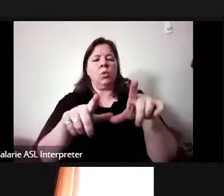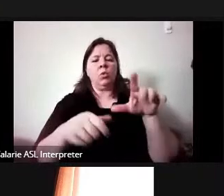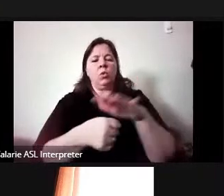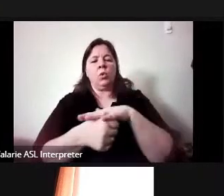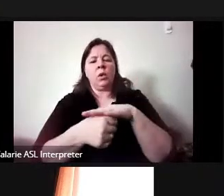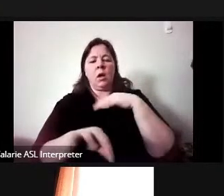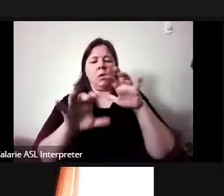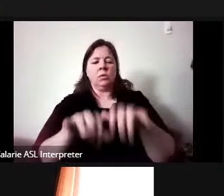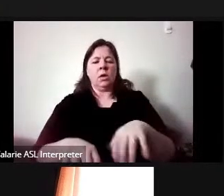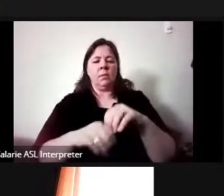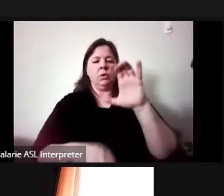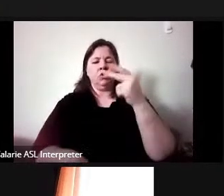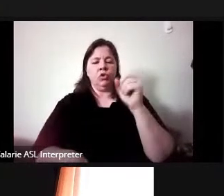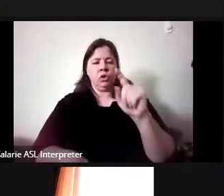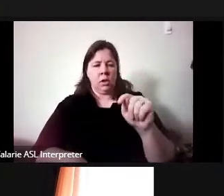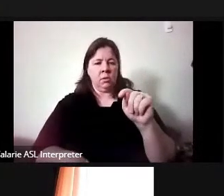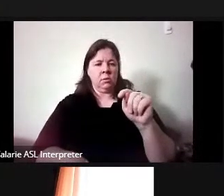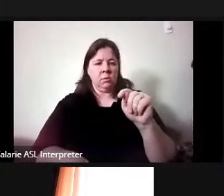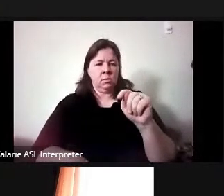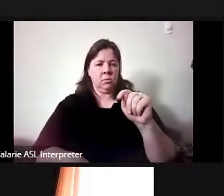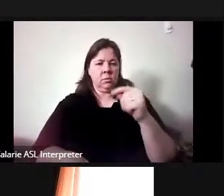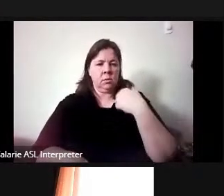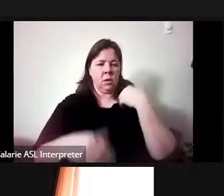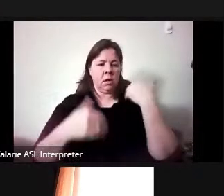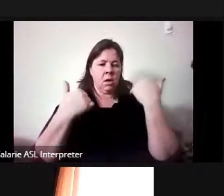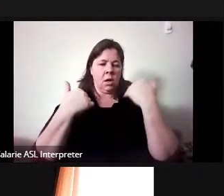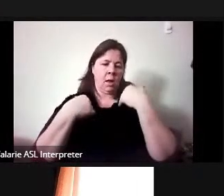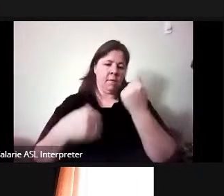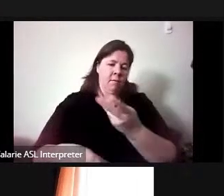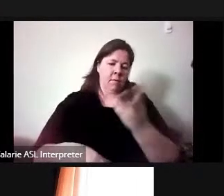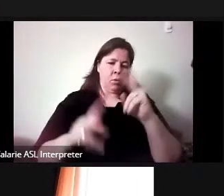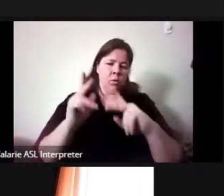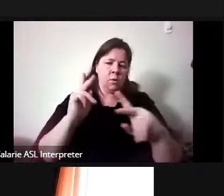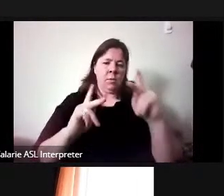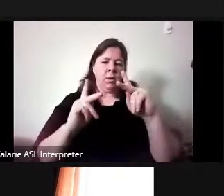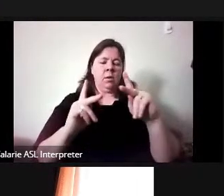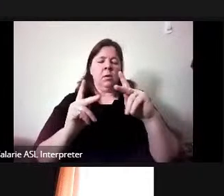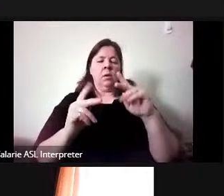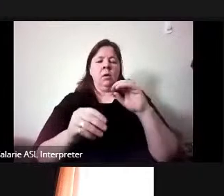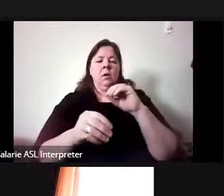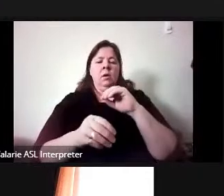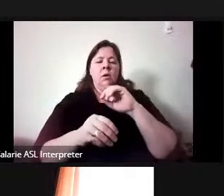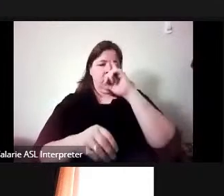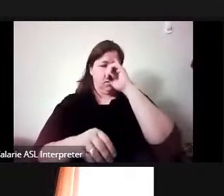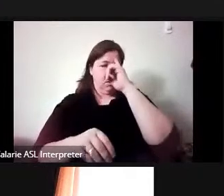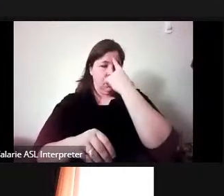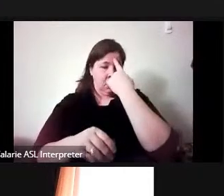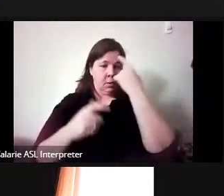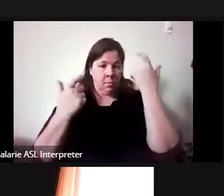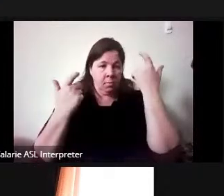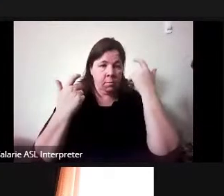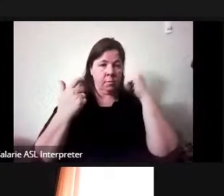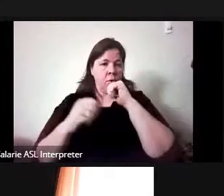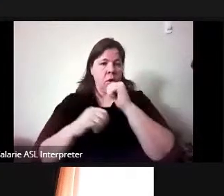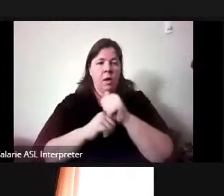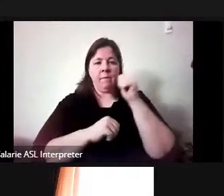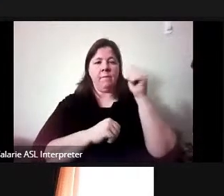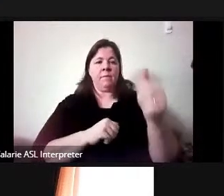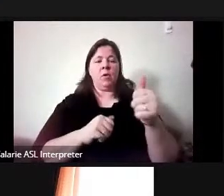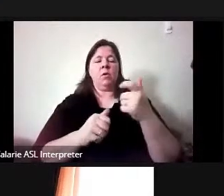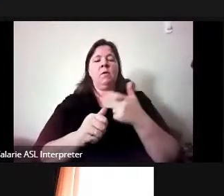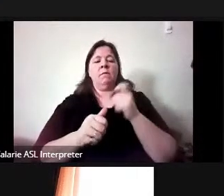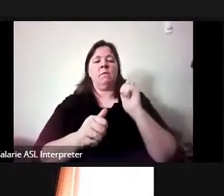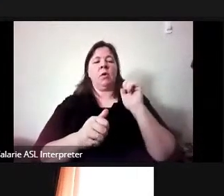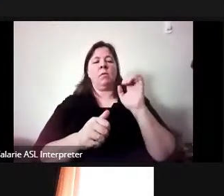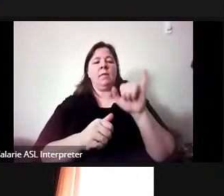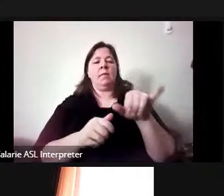chat there. I have a few people. I know India is not very far away from